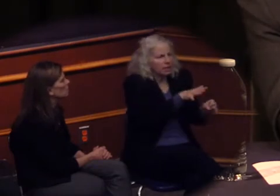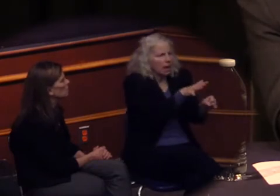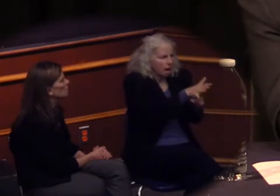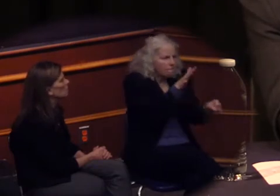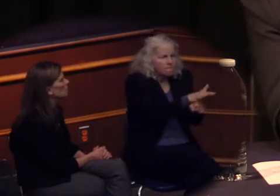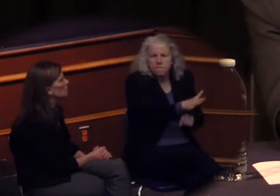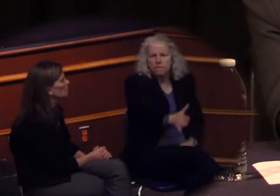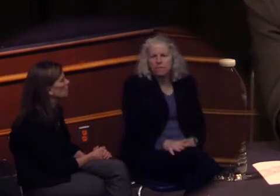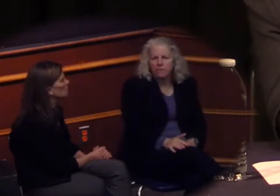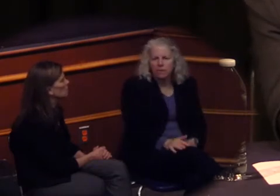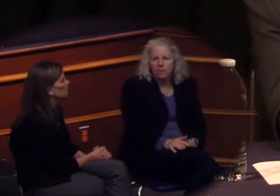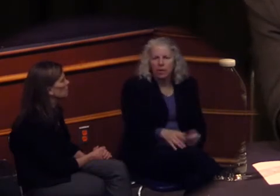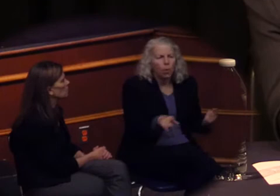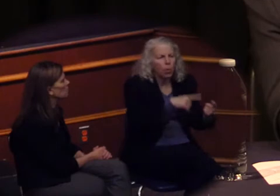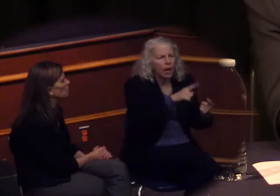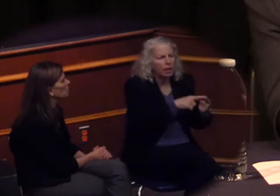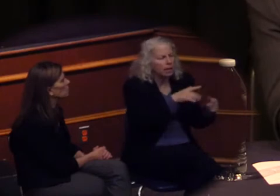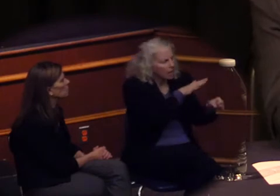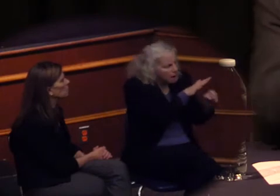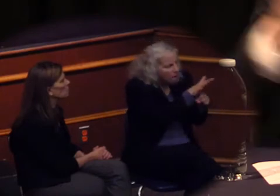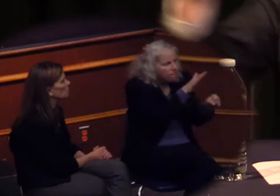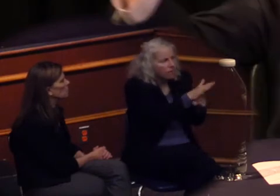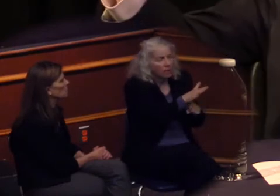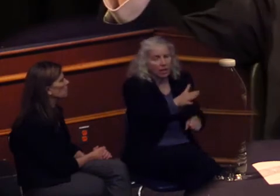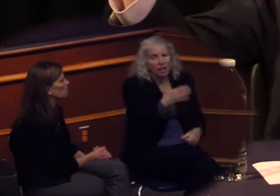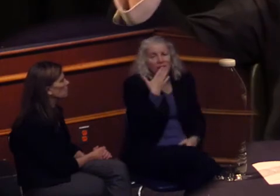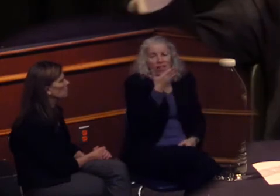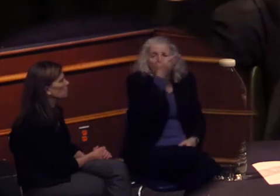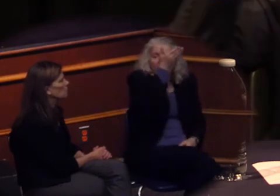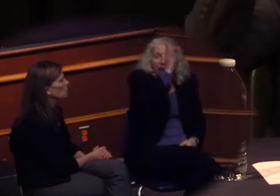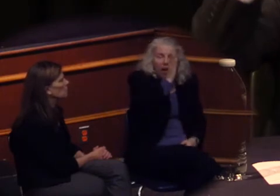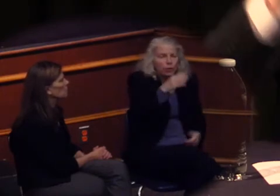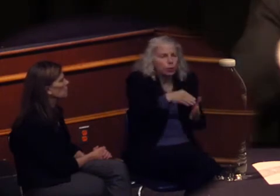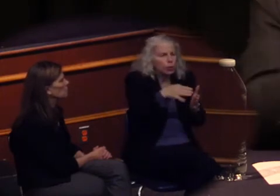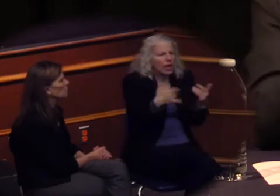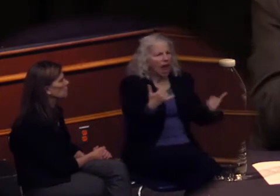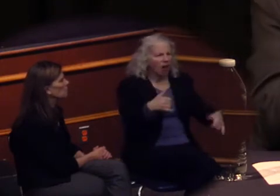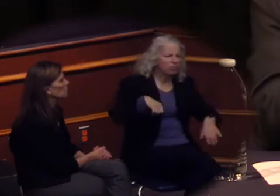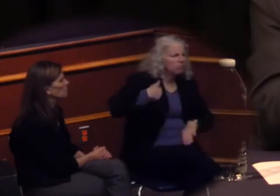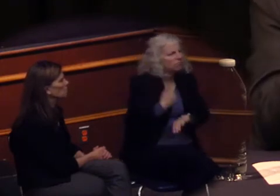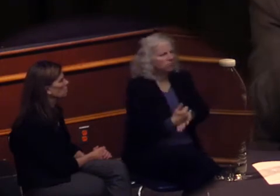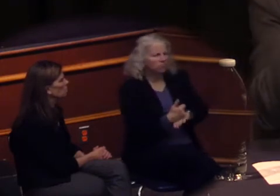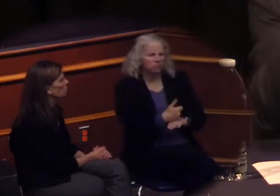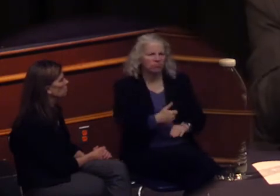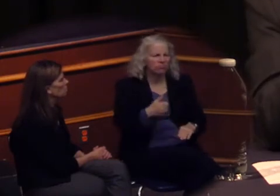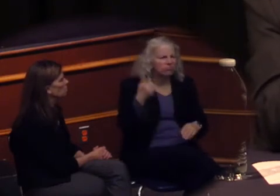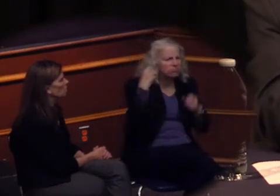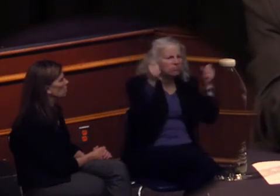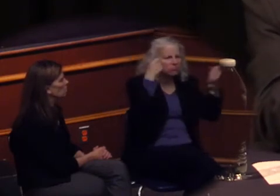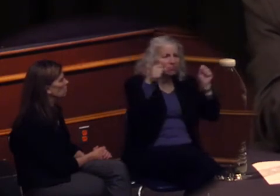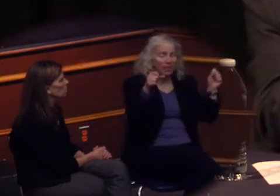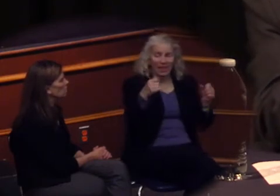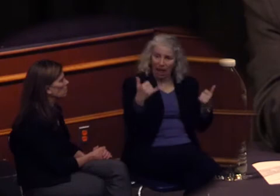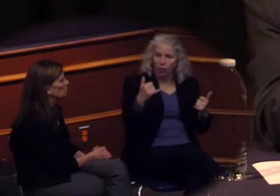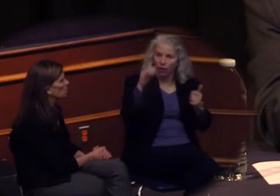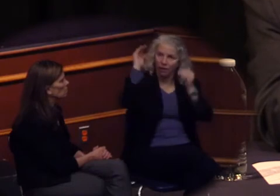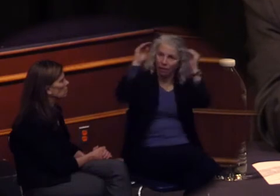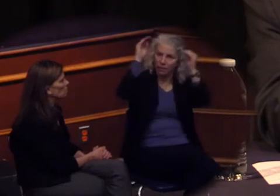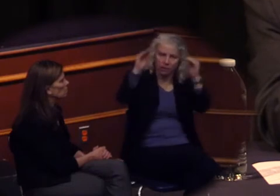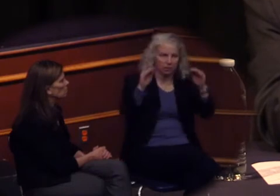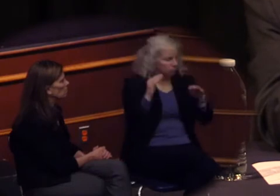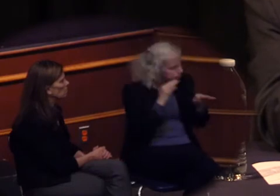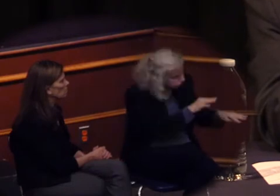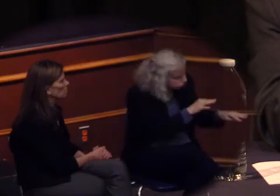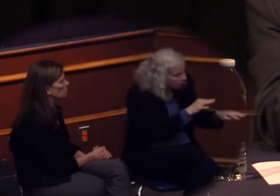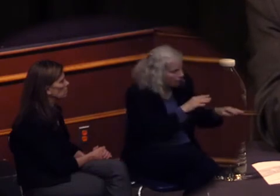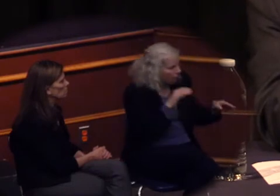When is enough enough? Thank God students are standing up and getting grownups to pay attention to this and hold them